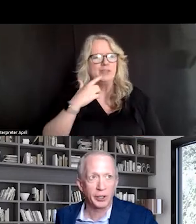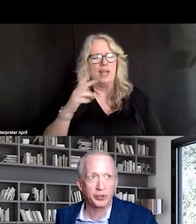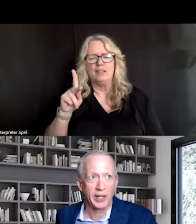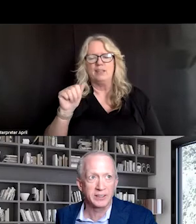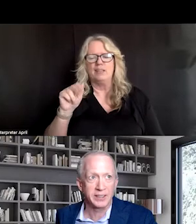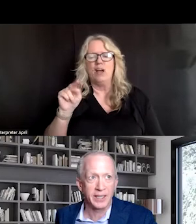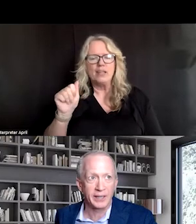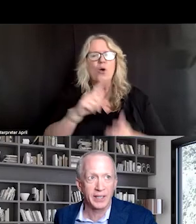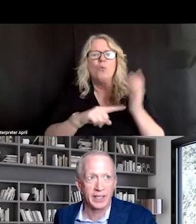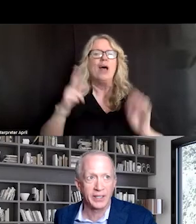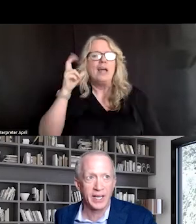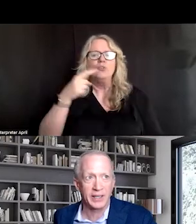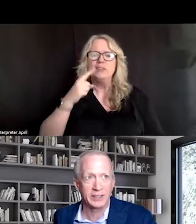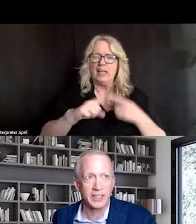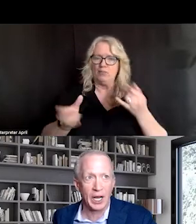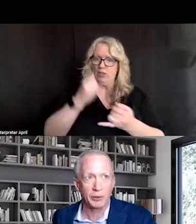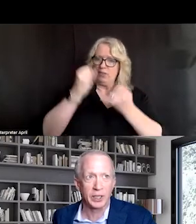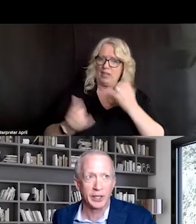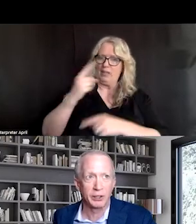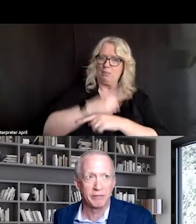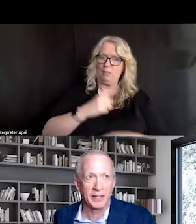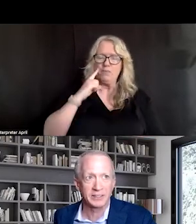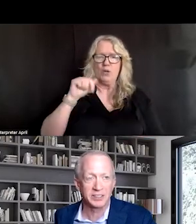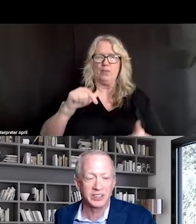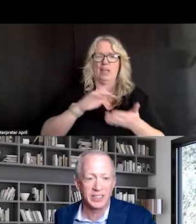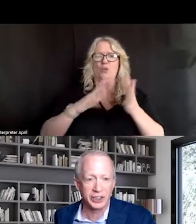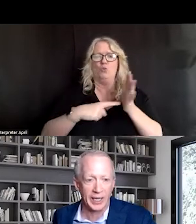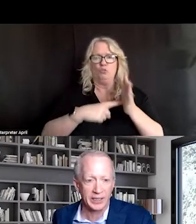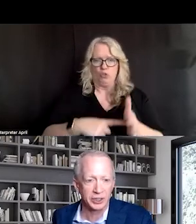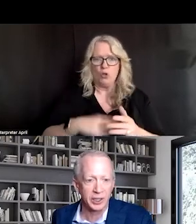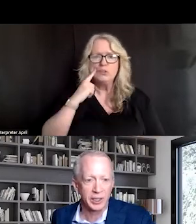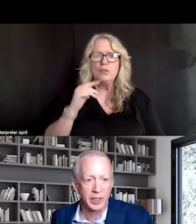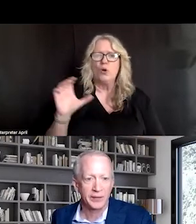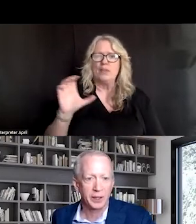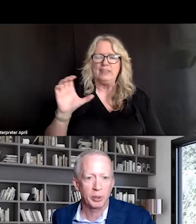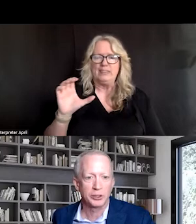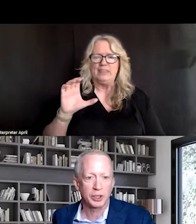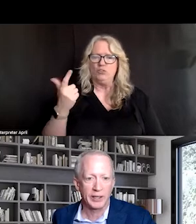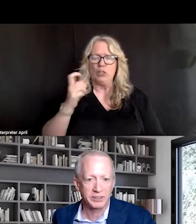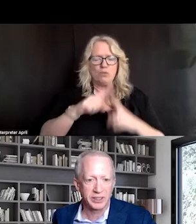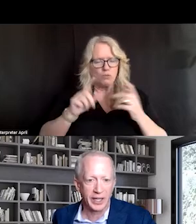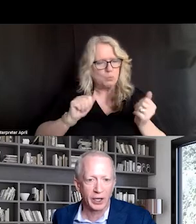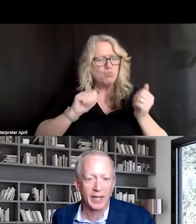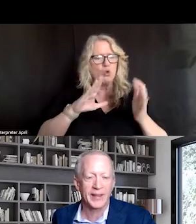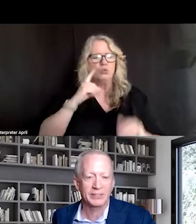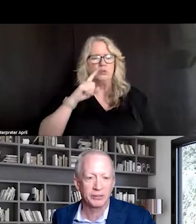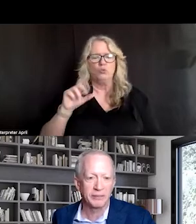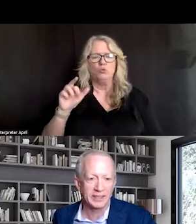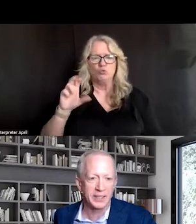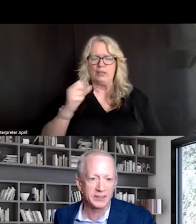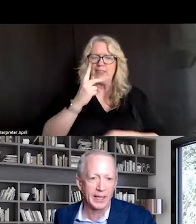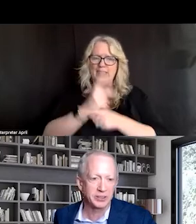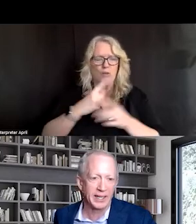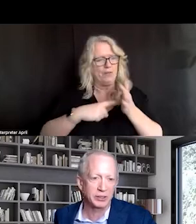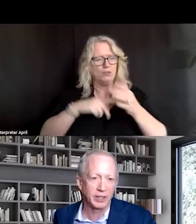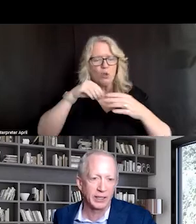hearing you say is at the end of the day, this calculator reflects a sea change in the approach to crisis care. And that's reflected